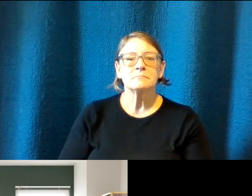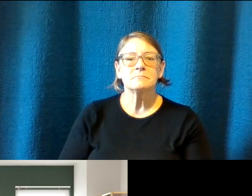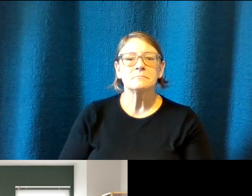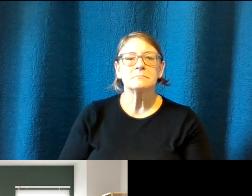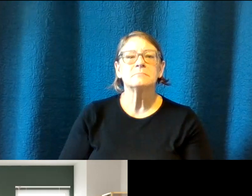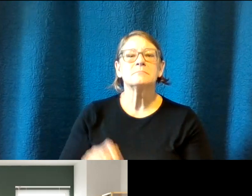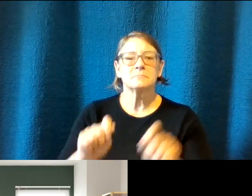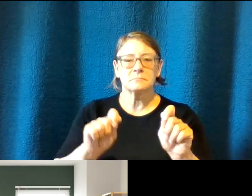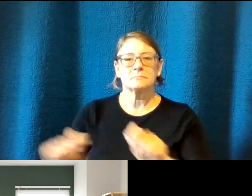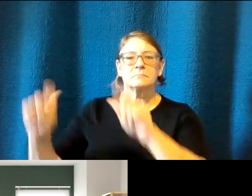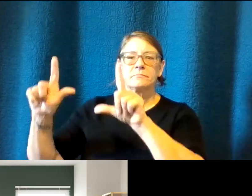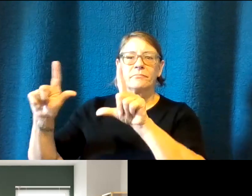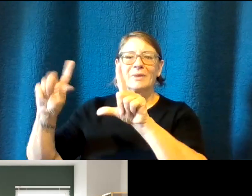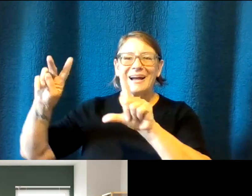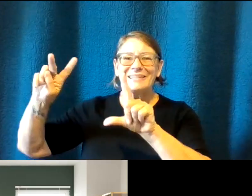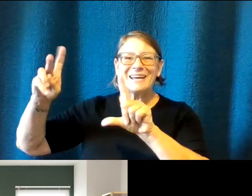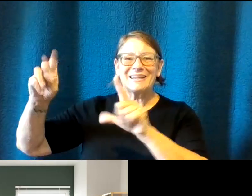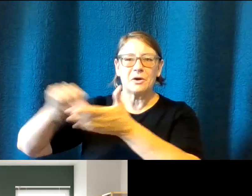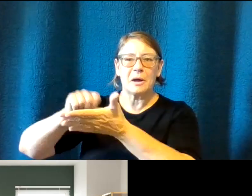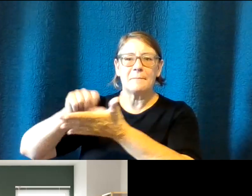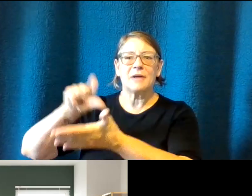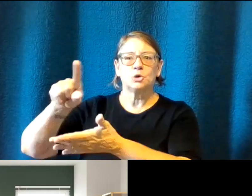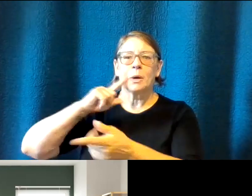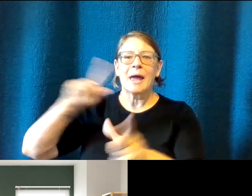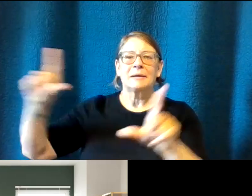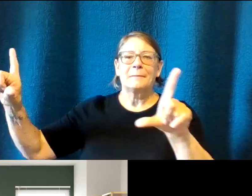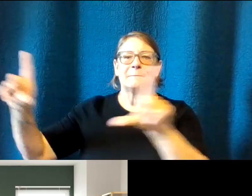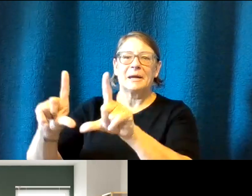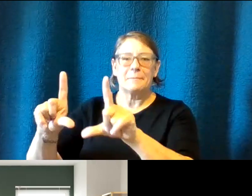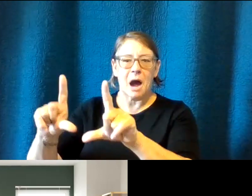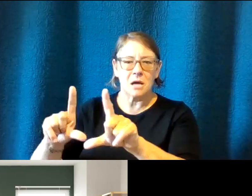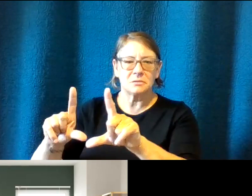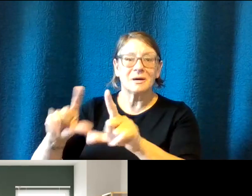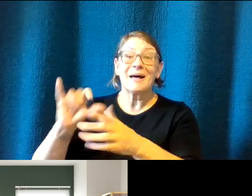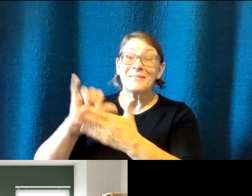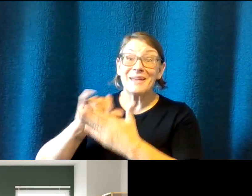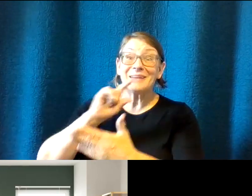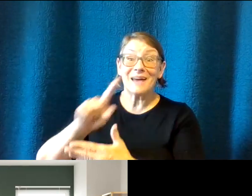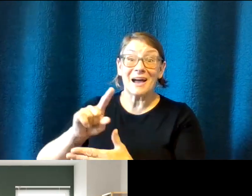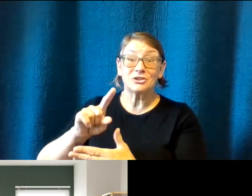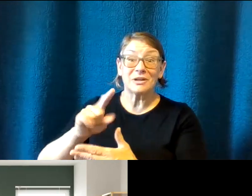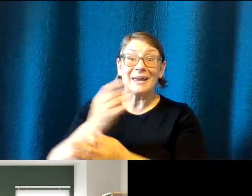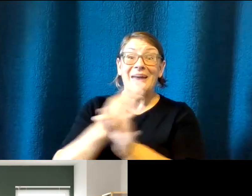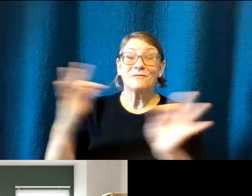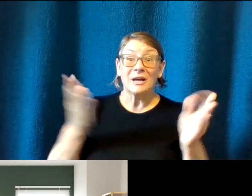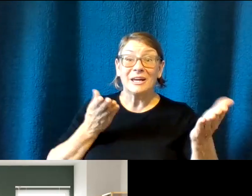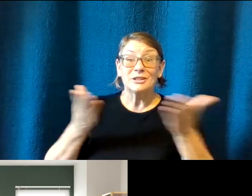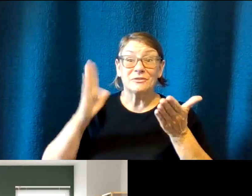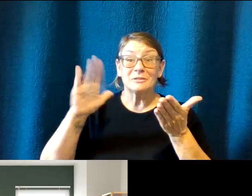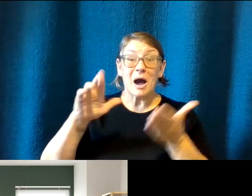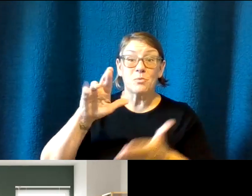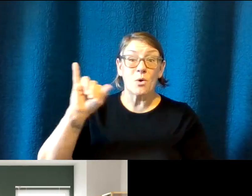it's going to take you to a secondary page, and you can minimize 2 screens. That's actually a free service by Rhode